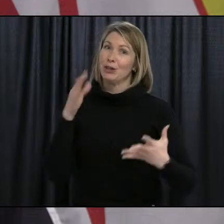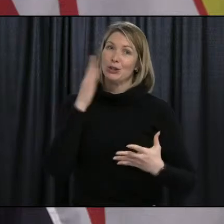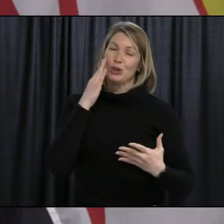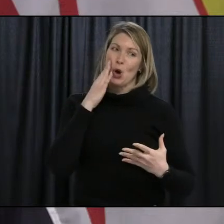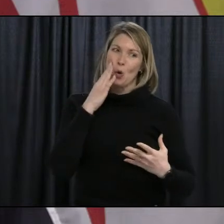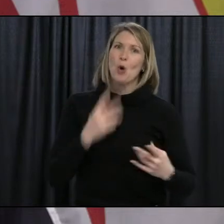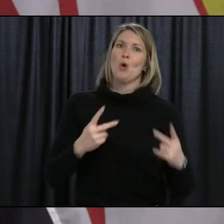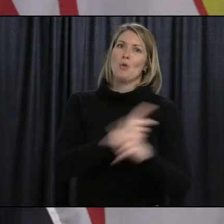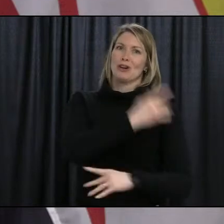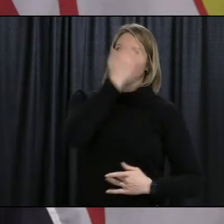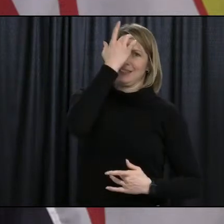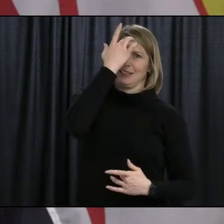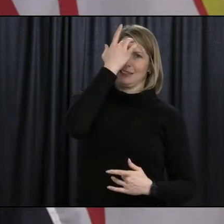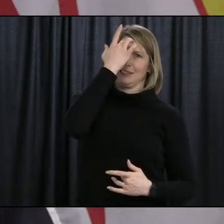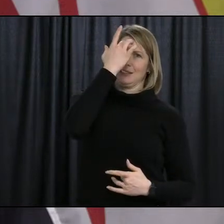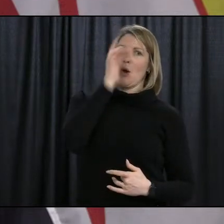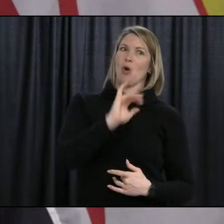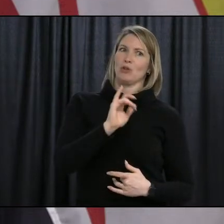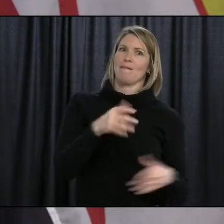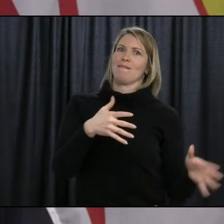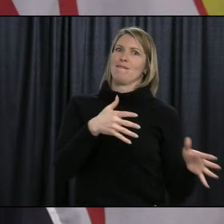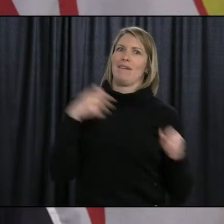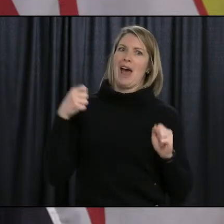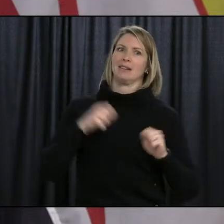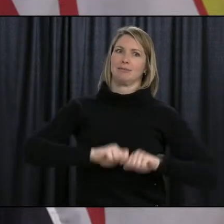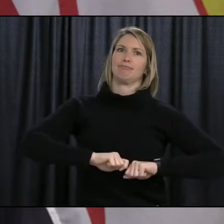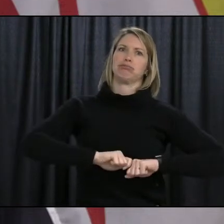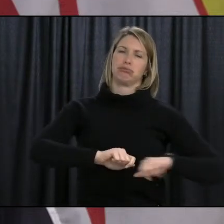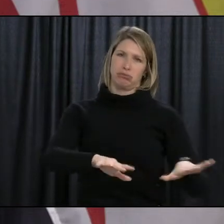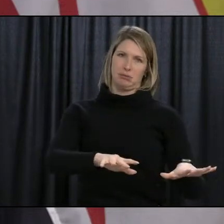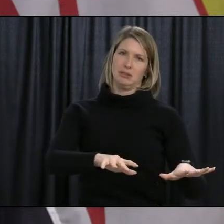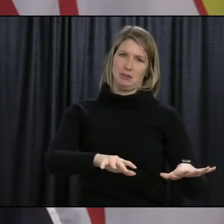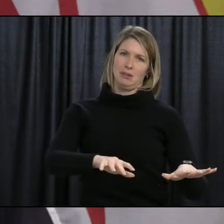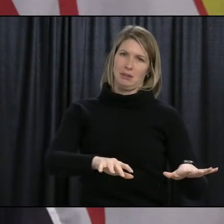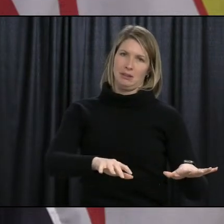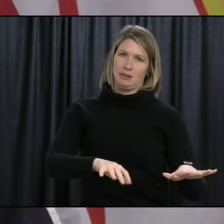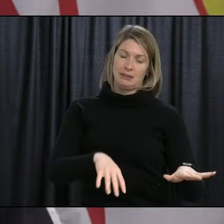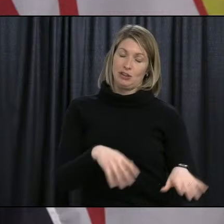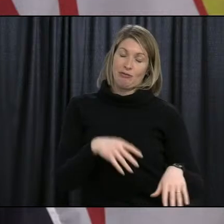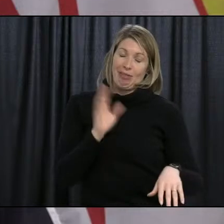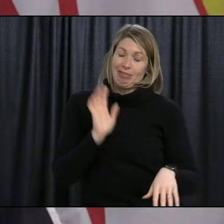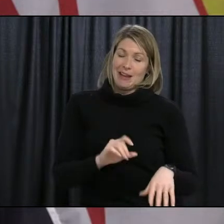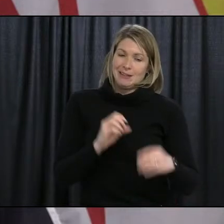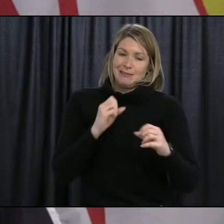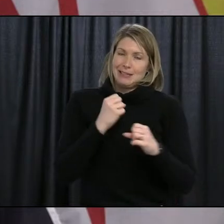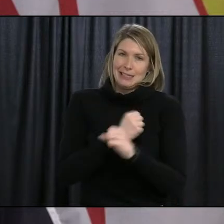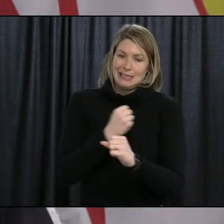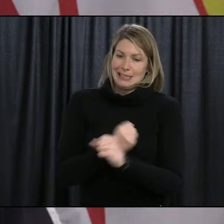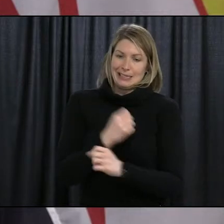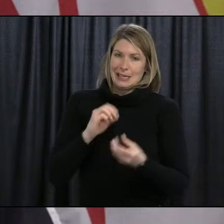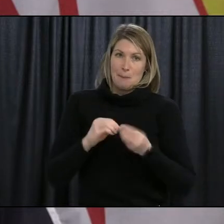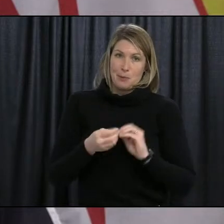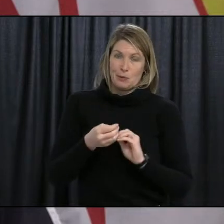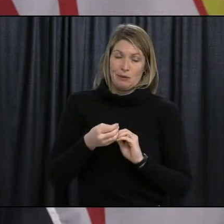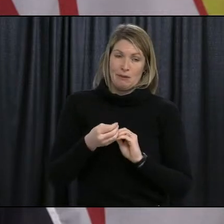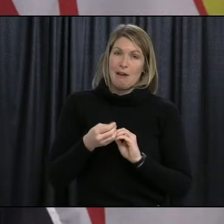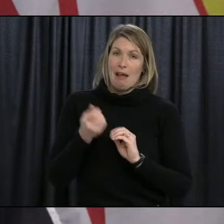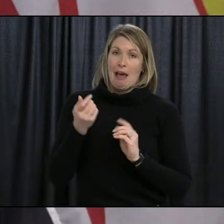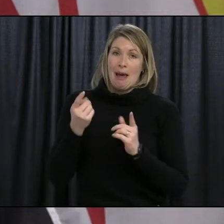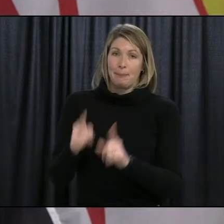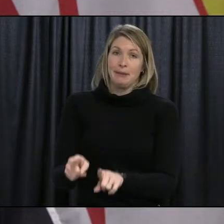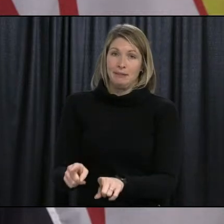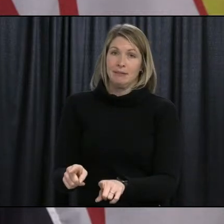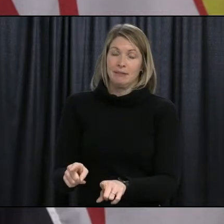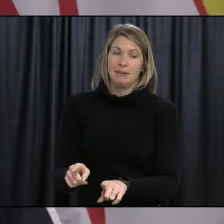disease, because it spreads more quickly and can infect so many more people. So just because something doesn't cause